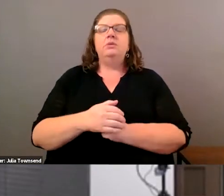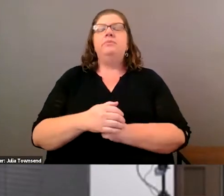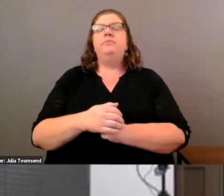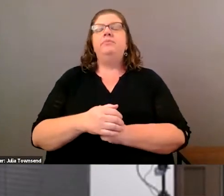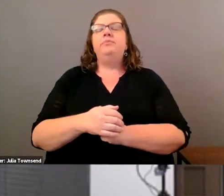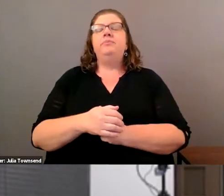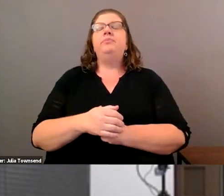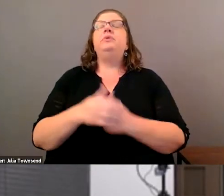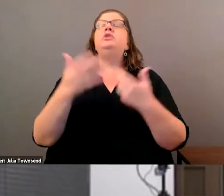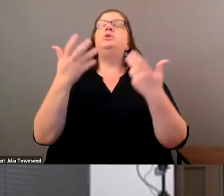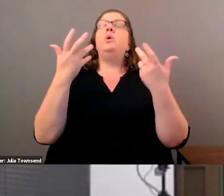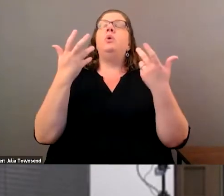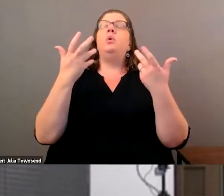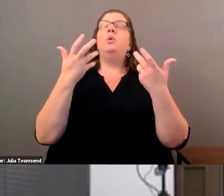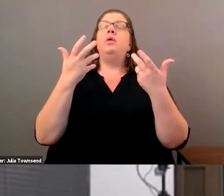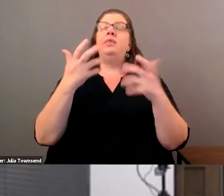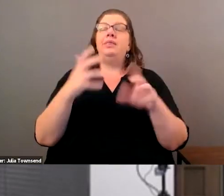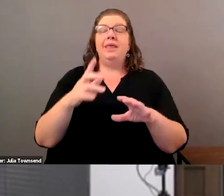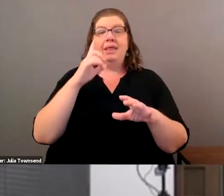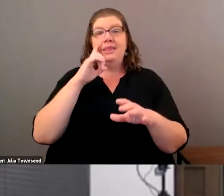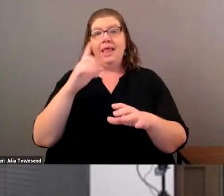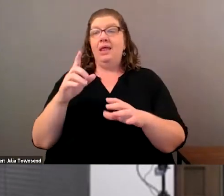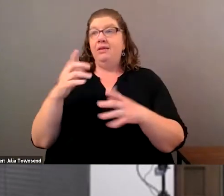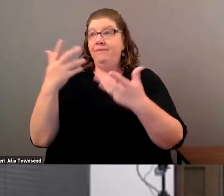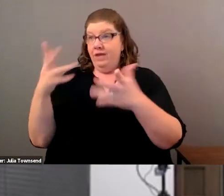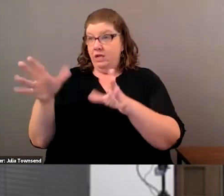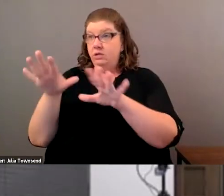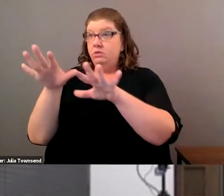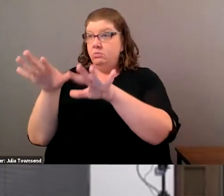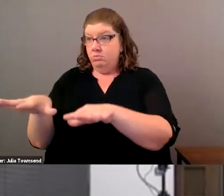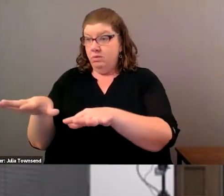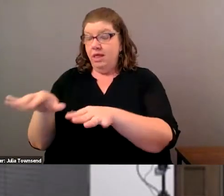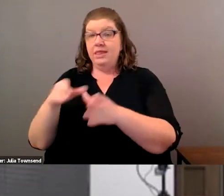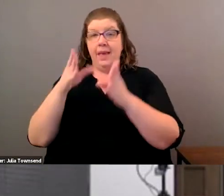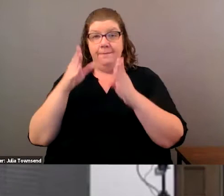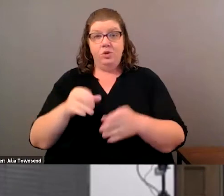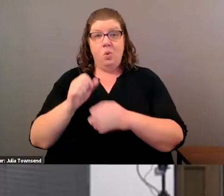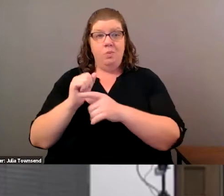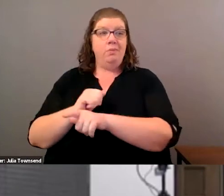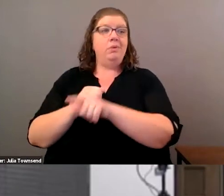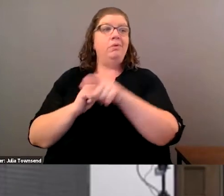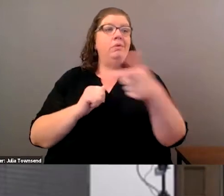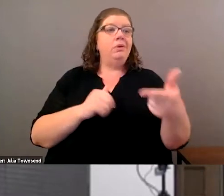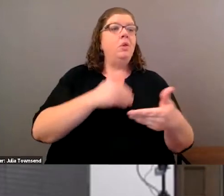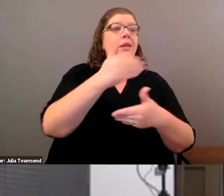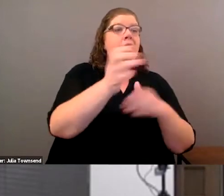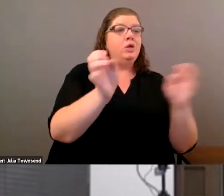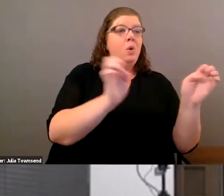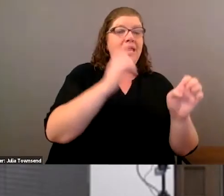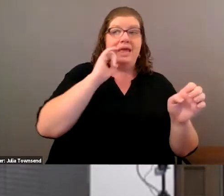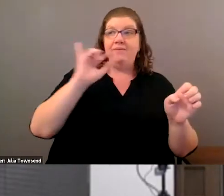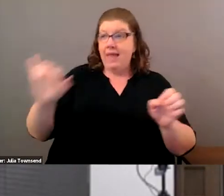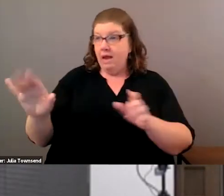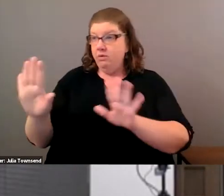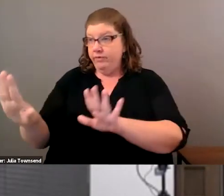on to what would be another crisis as long as that particular case is being taken care of over the long